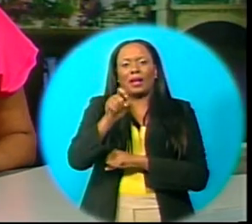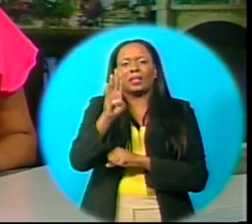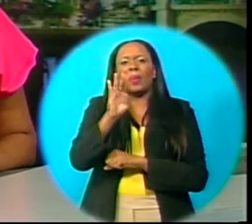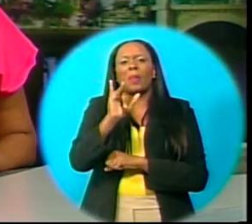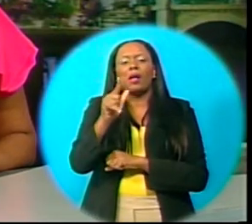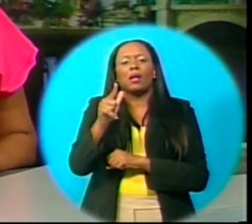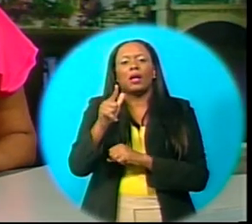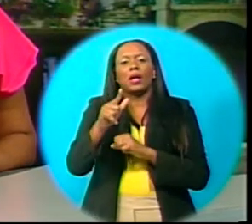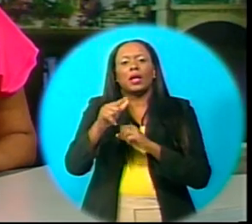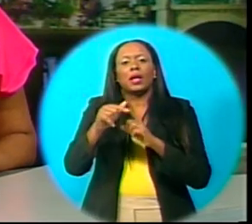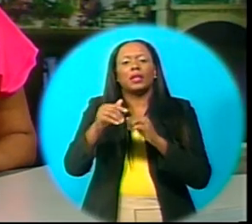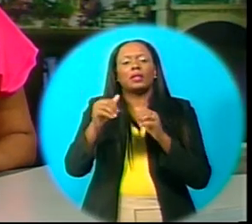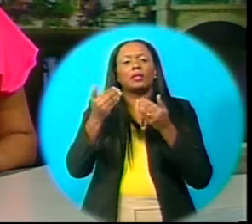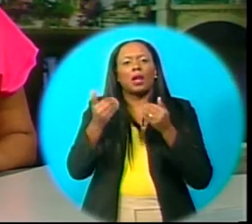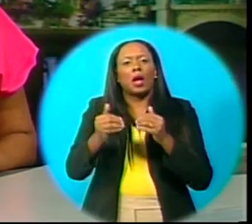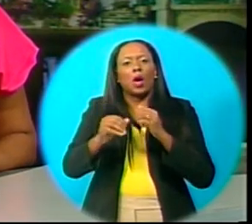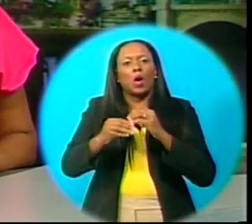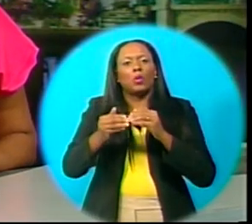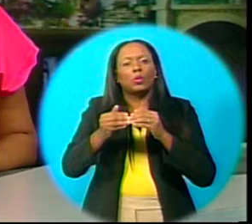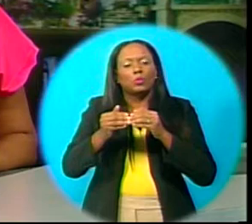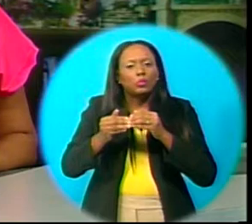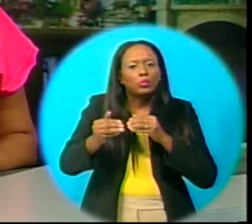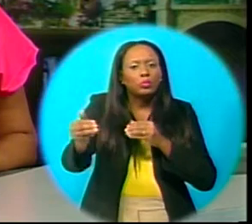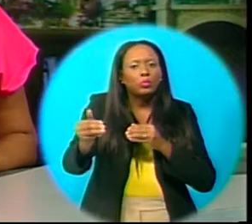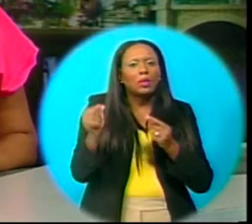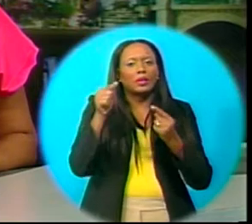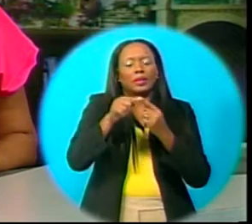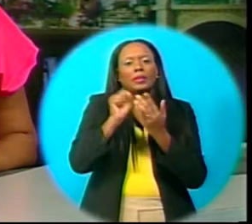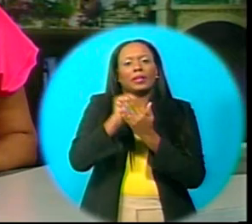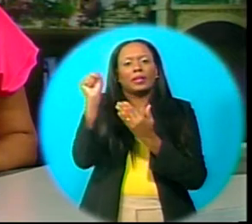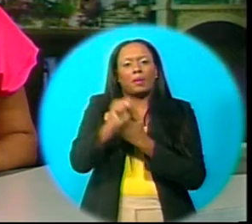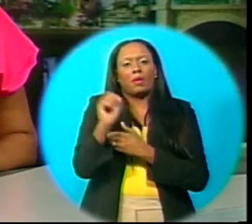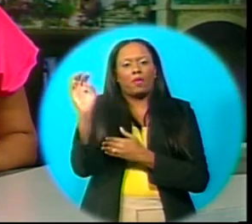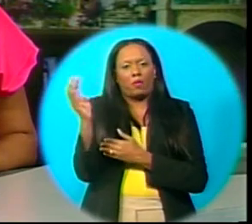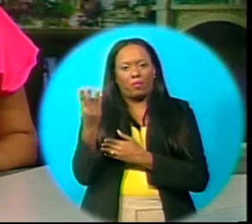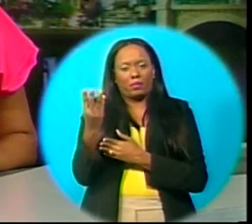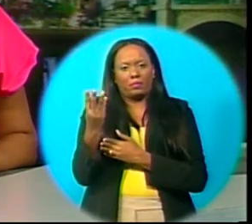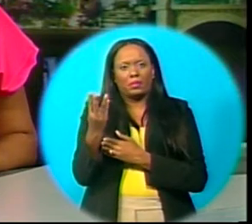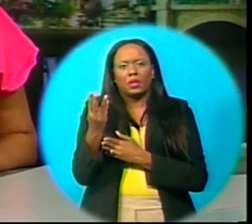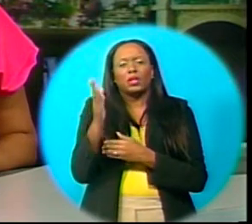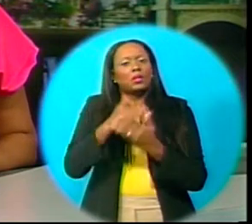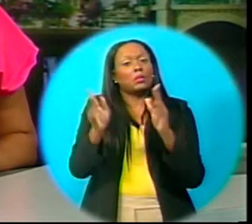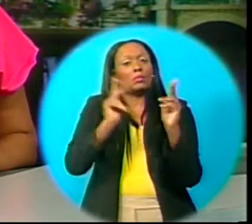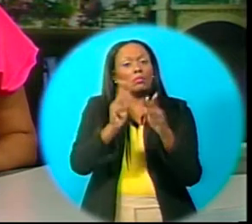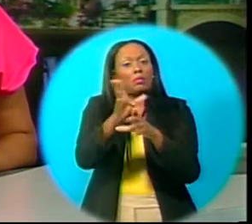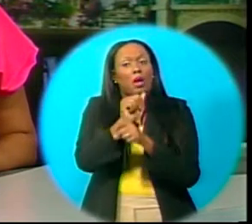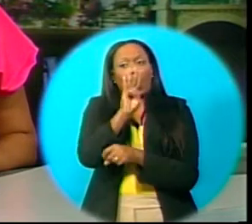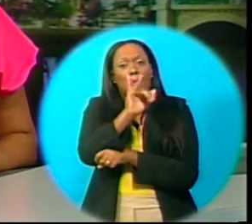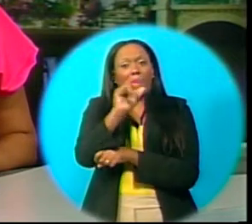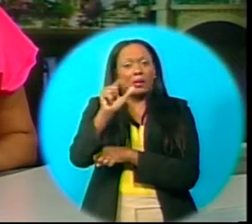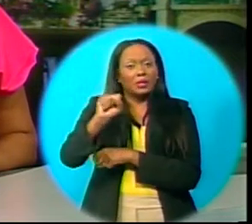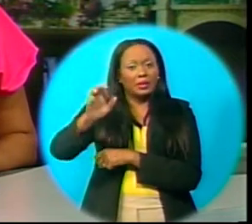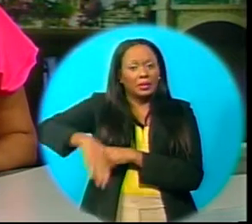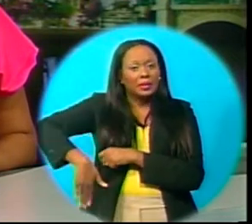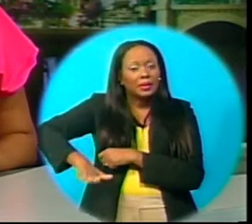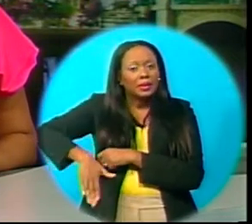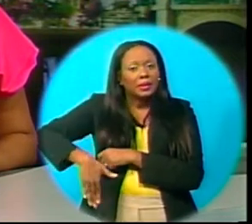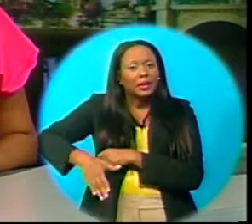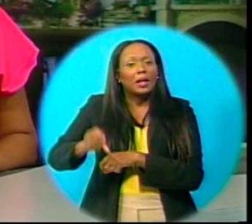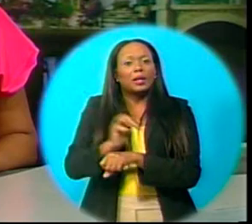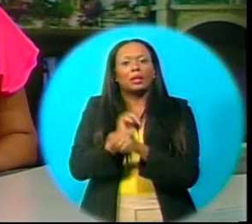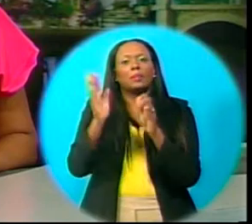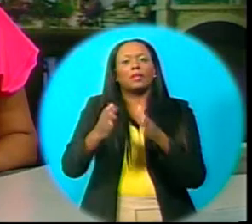until next Friday, September the 4th. In light of the late receipt of some bills, the Minister of Finance and Economic Affairs has